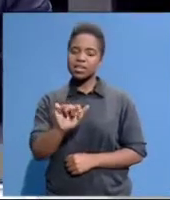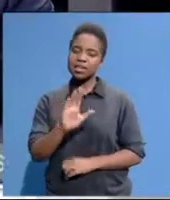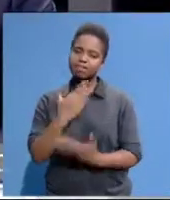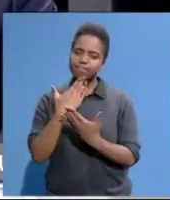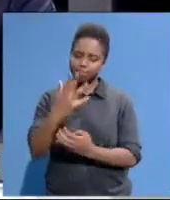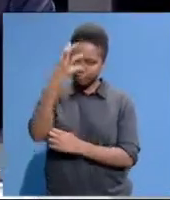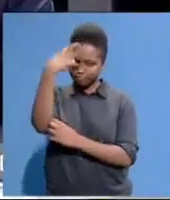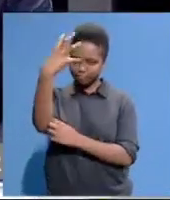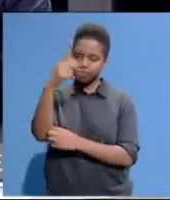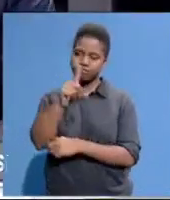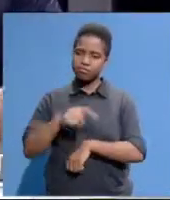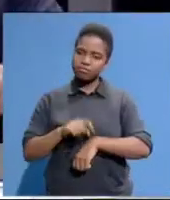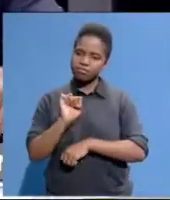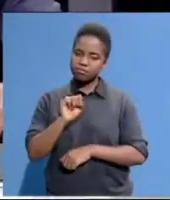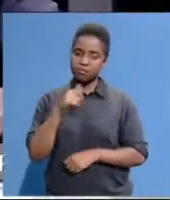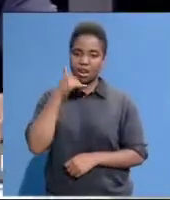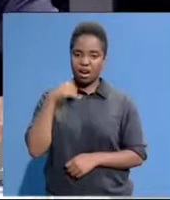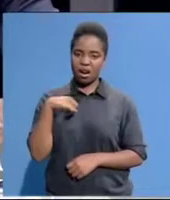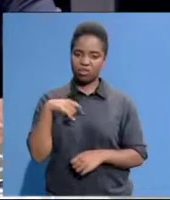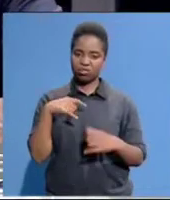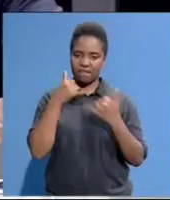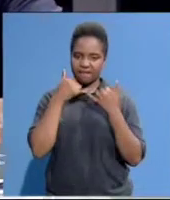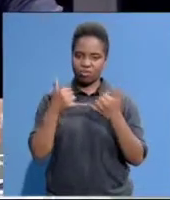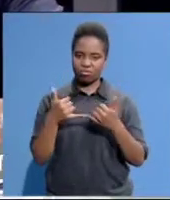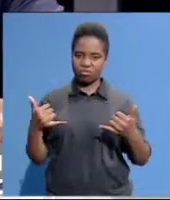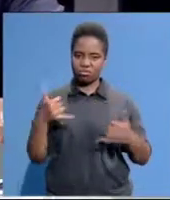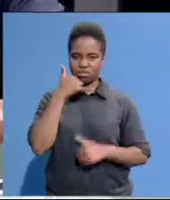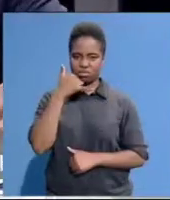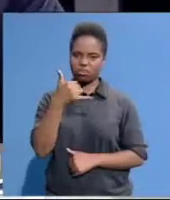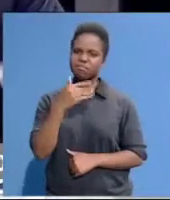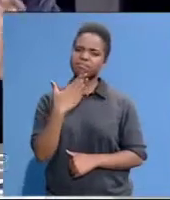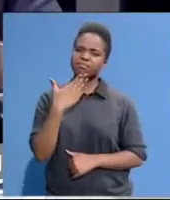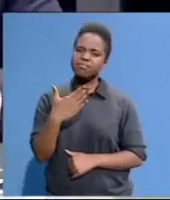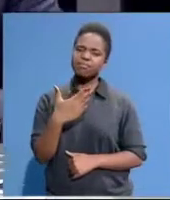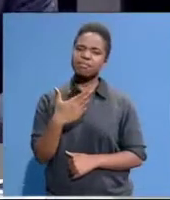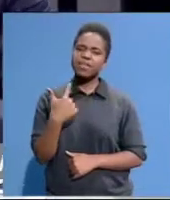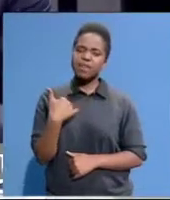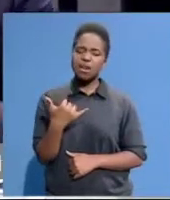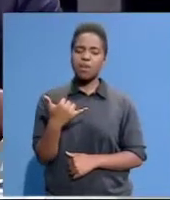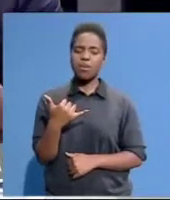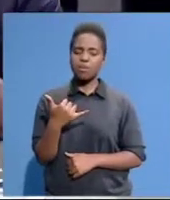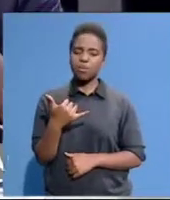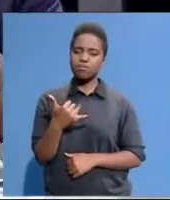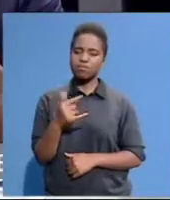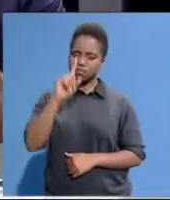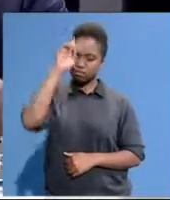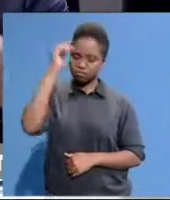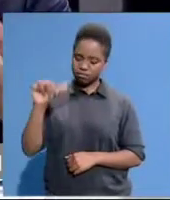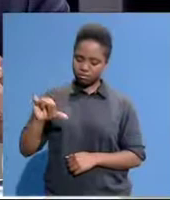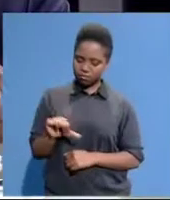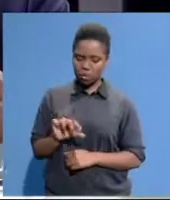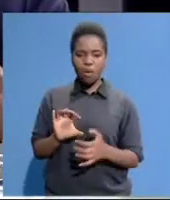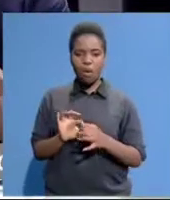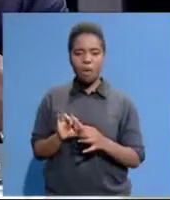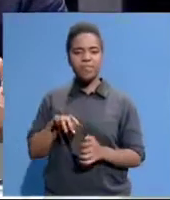so much for isikhathi sakho, Baba, and thank you so much for joining us on the line. And with the body coming back home, can you tell us a little bit about the